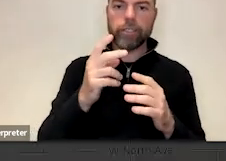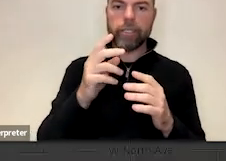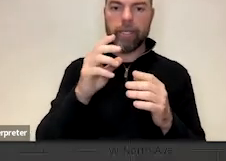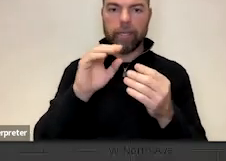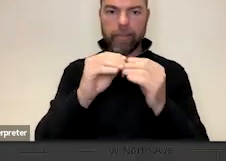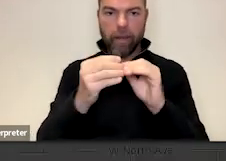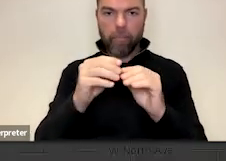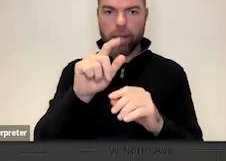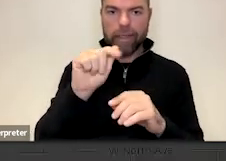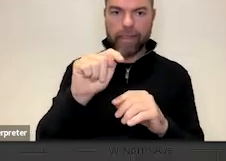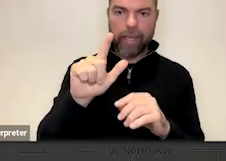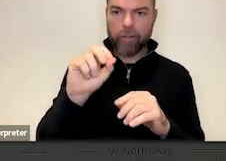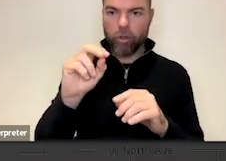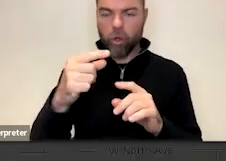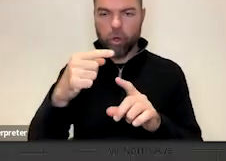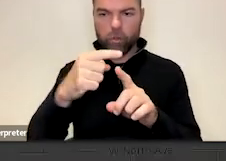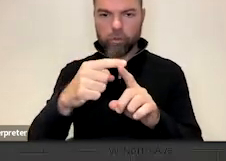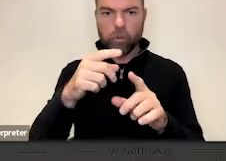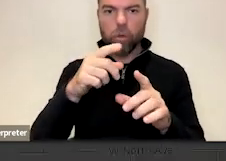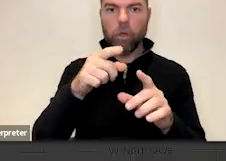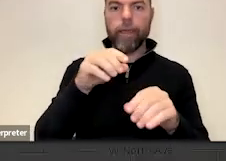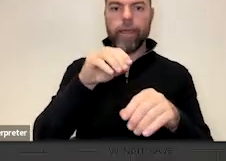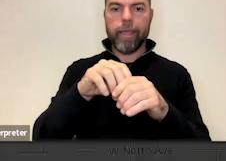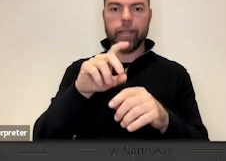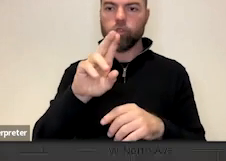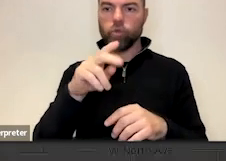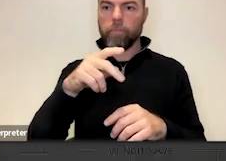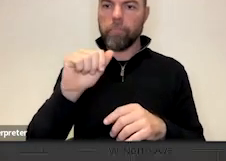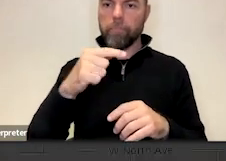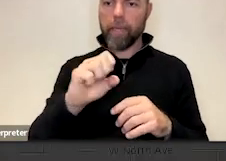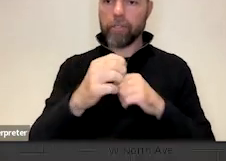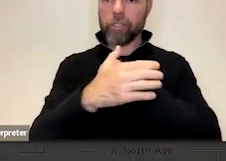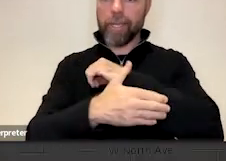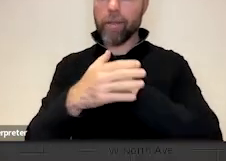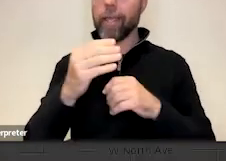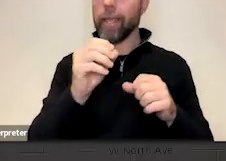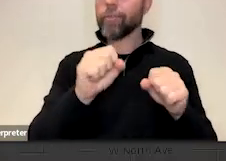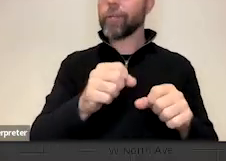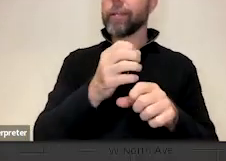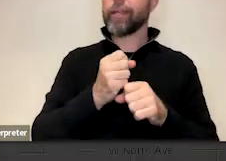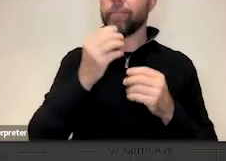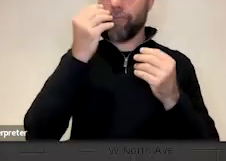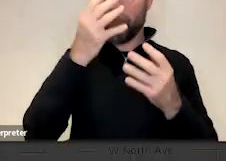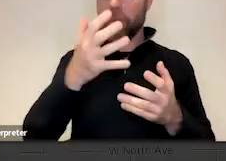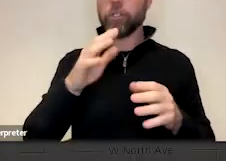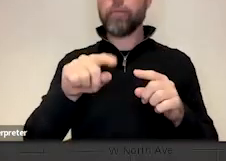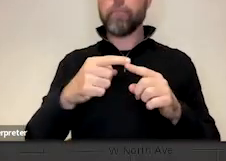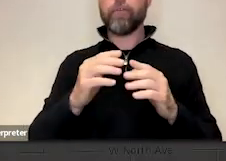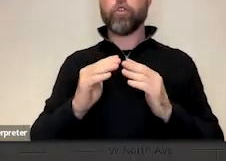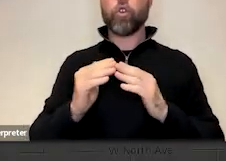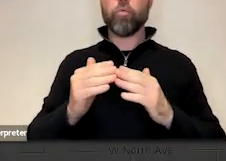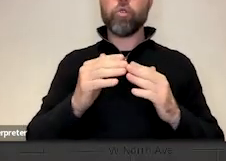we clicked on the map. We can see that it's located in DuPage County, and then we can get some information about our community